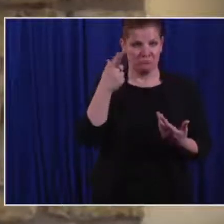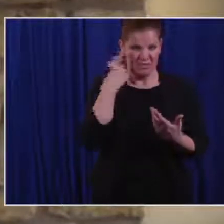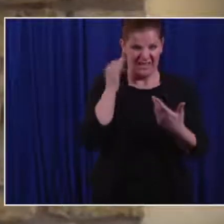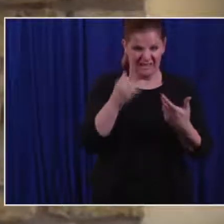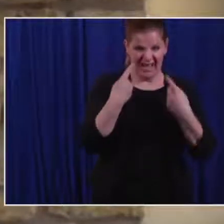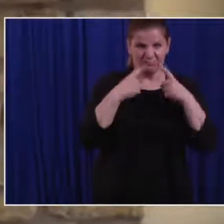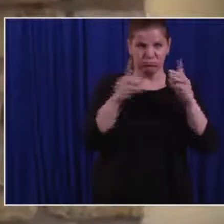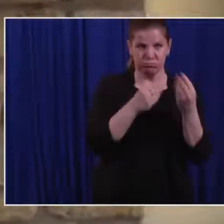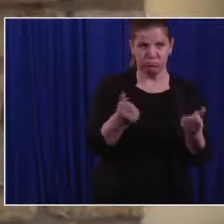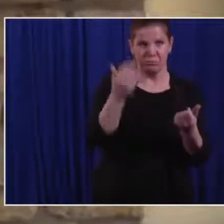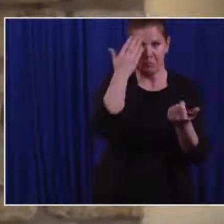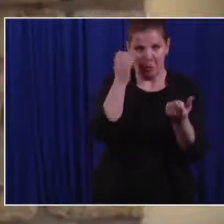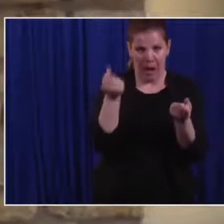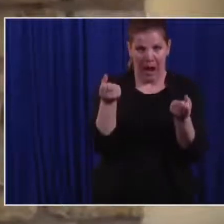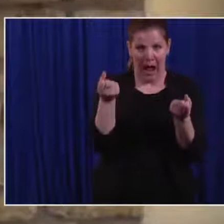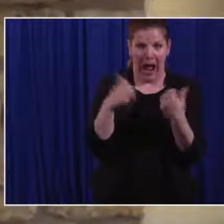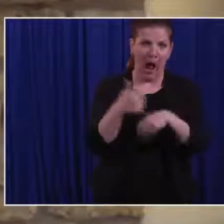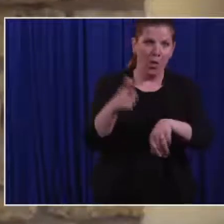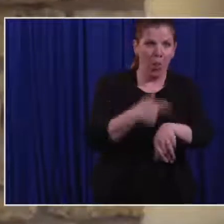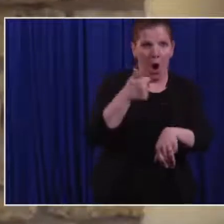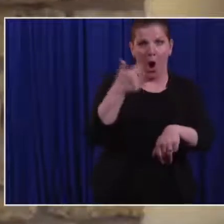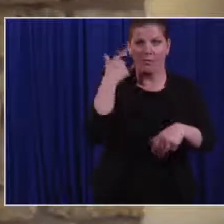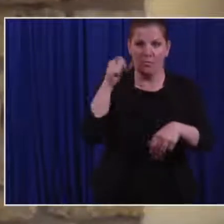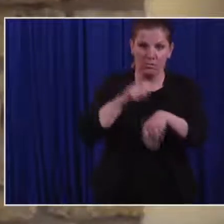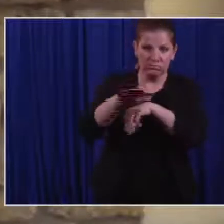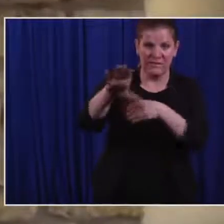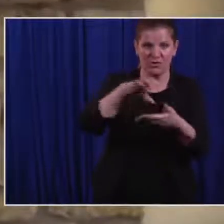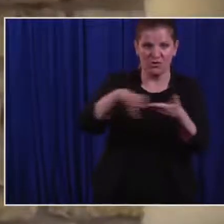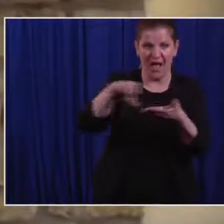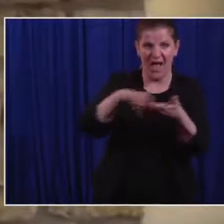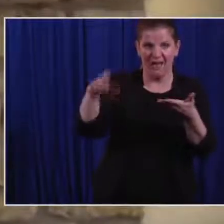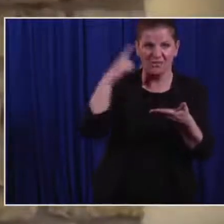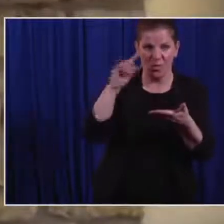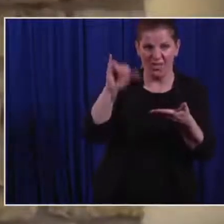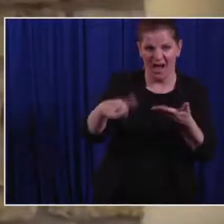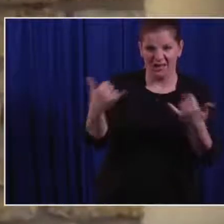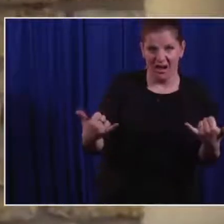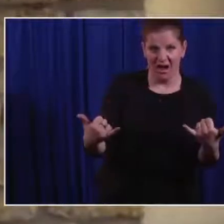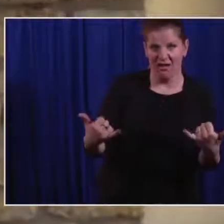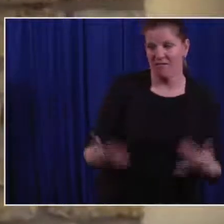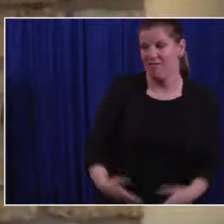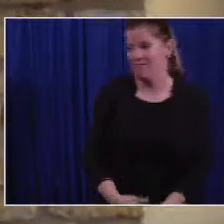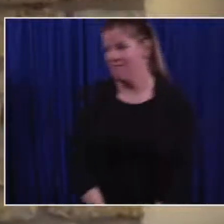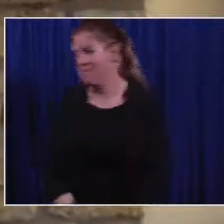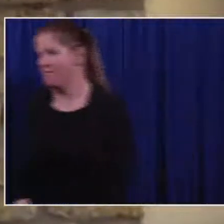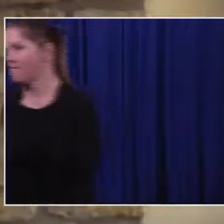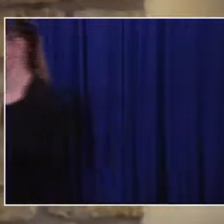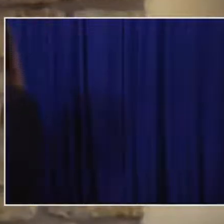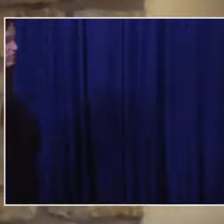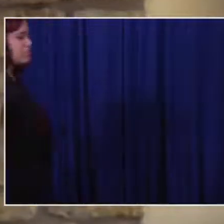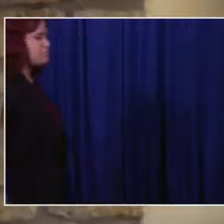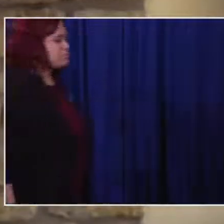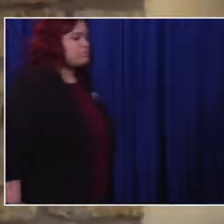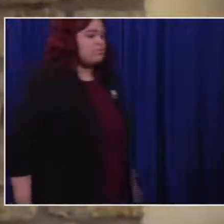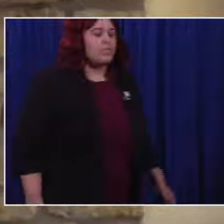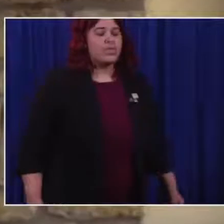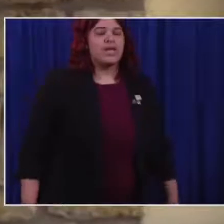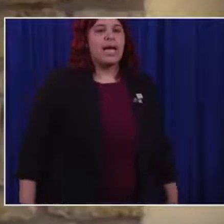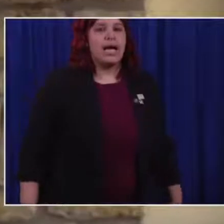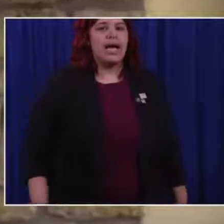going to refer the last question either to Matt or to Jeff. So if they could get back